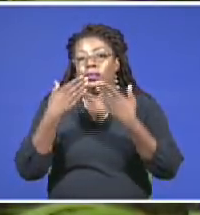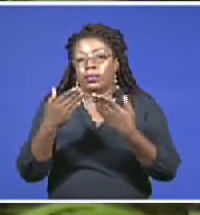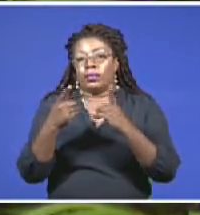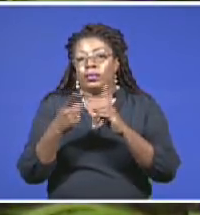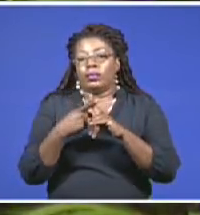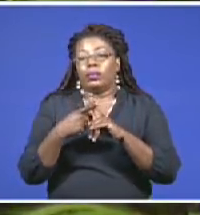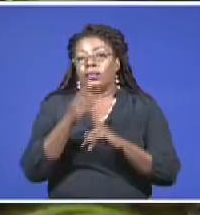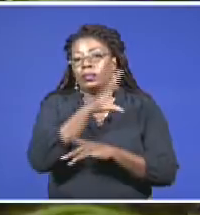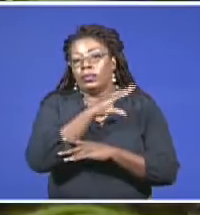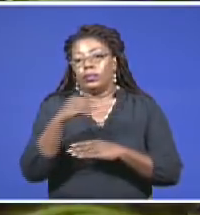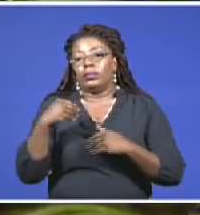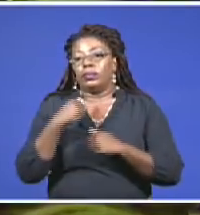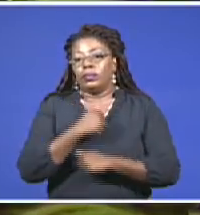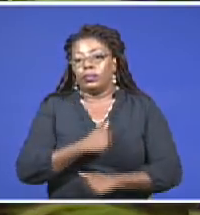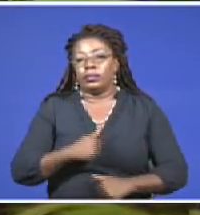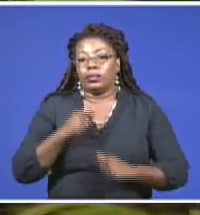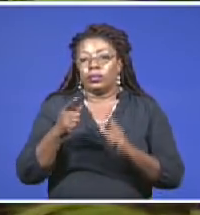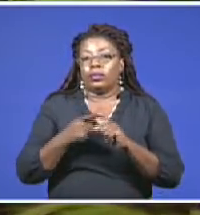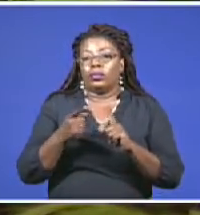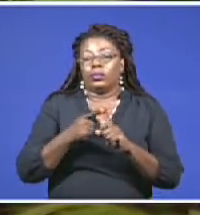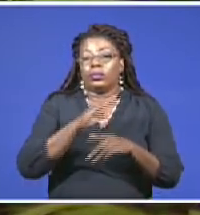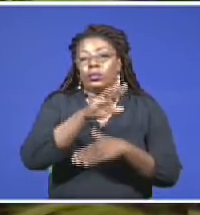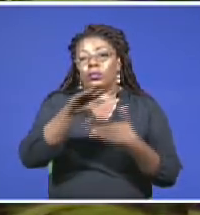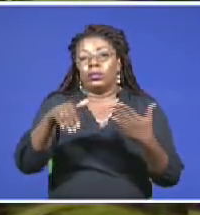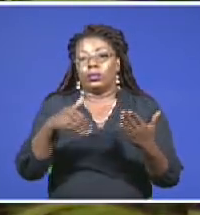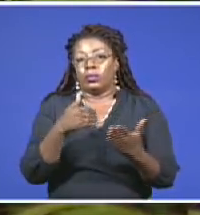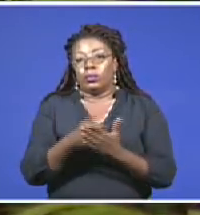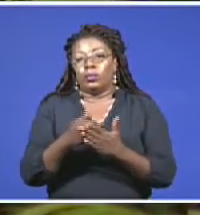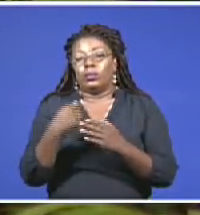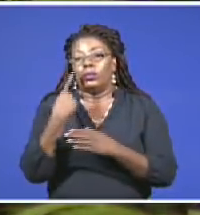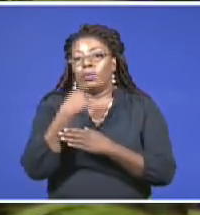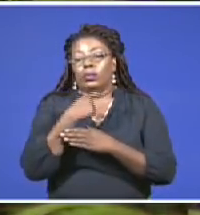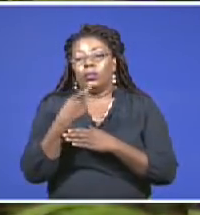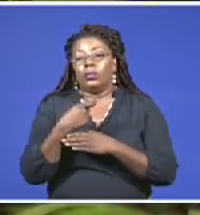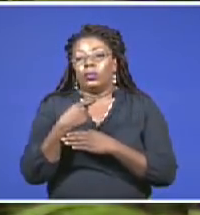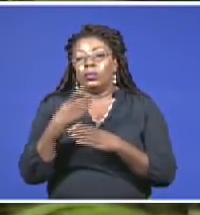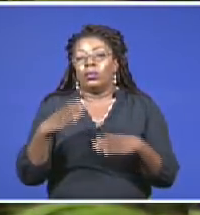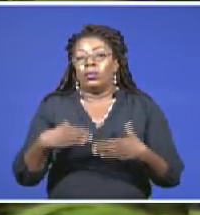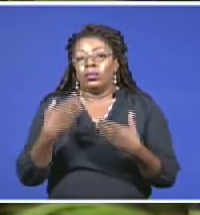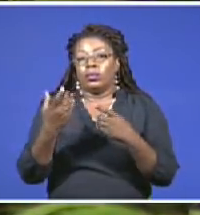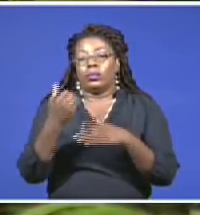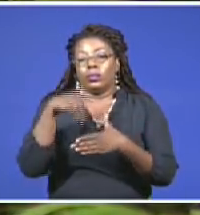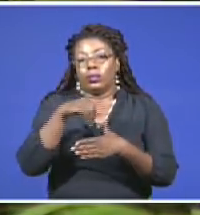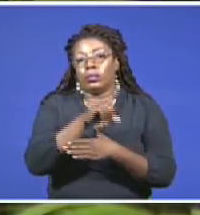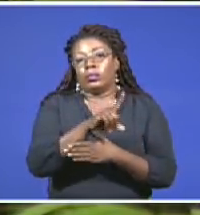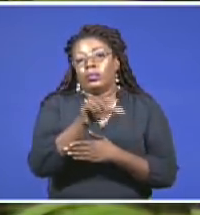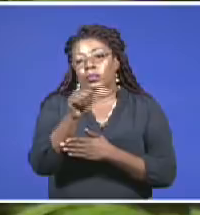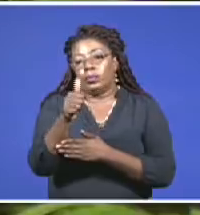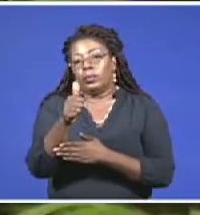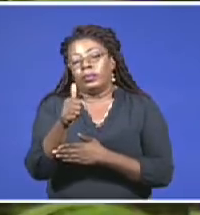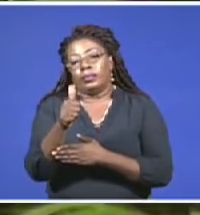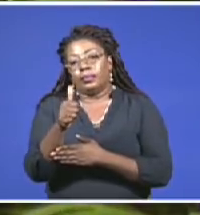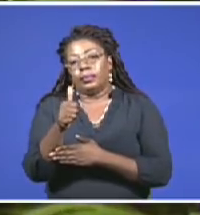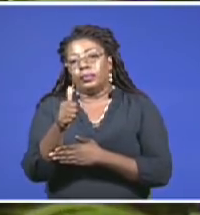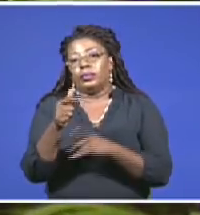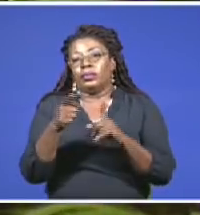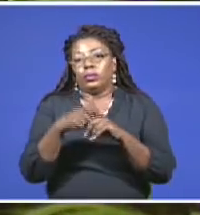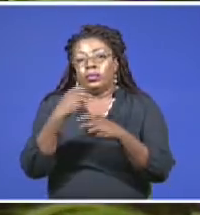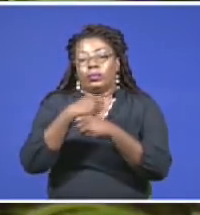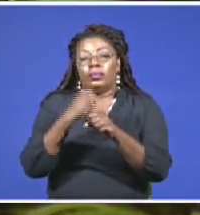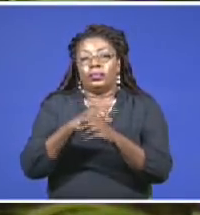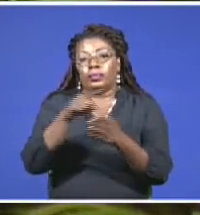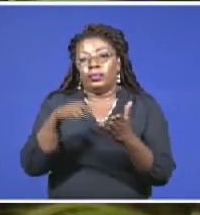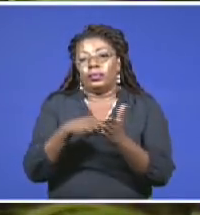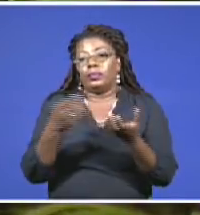and appreciation to all who have contributed in one way or another to make